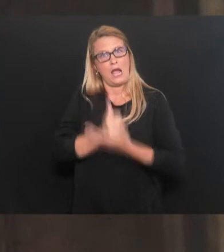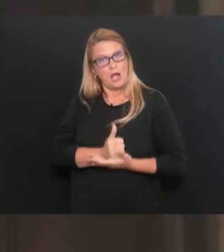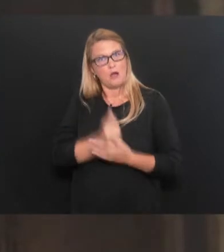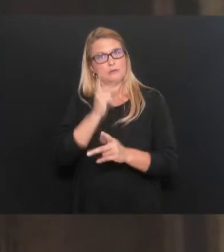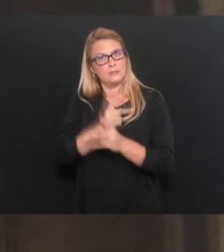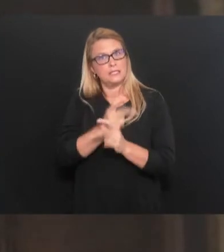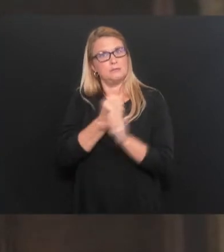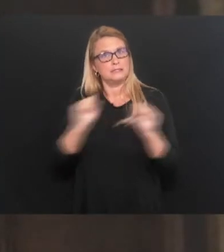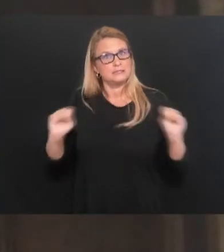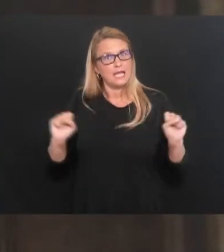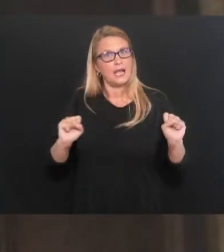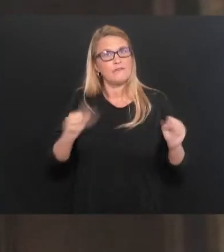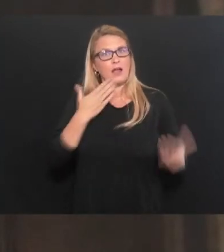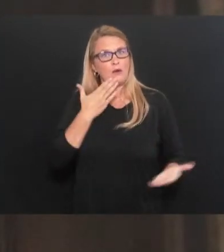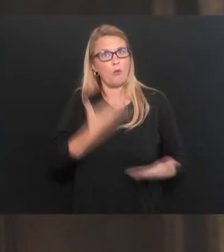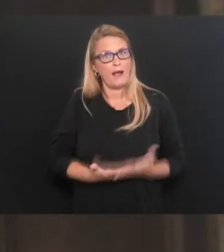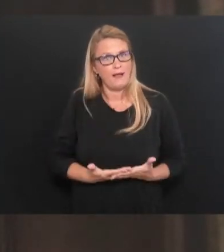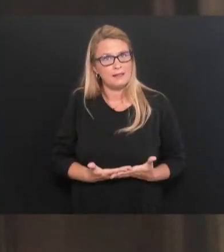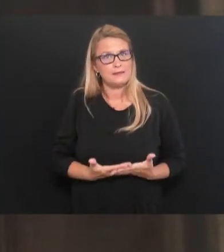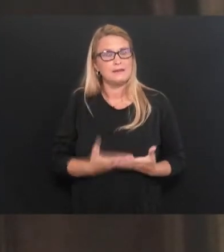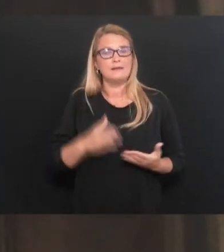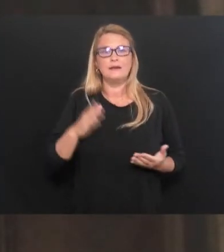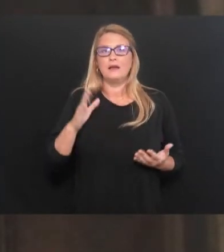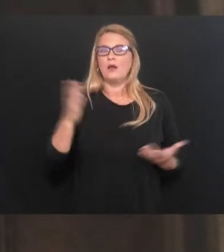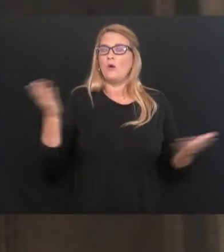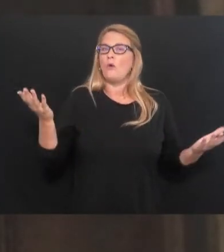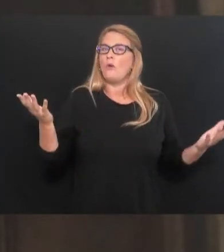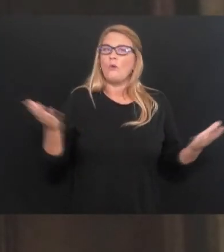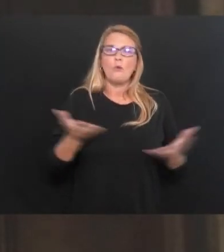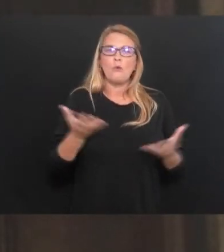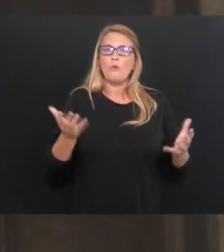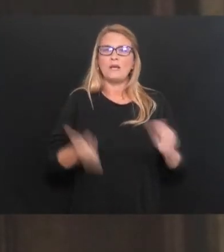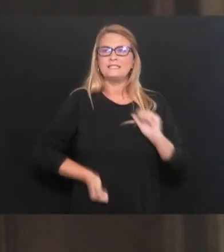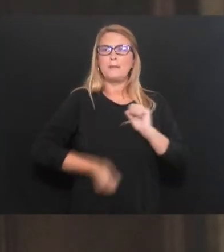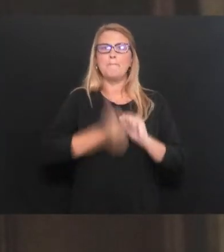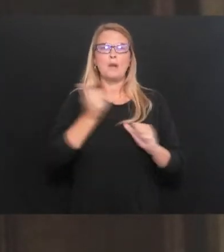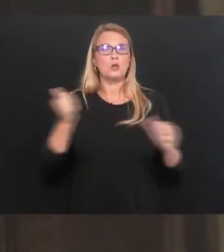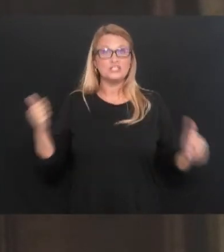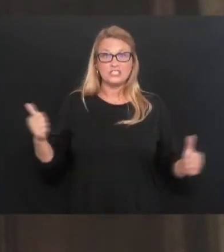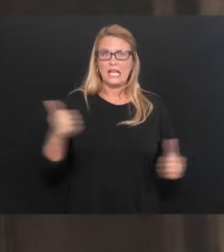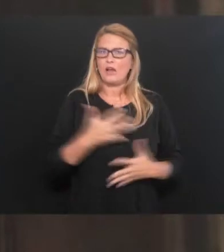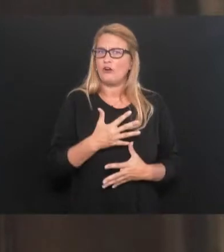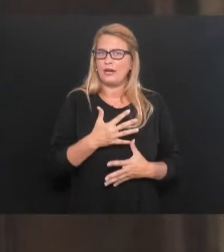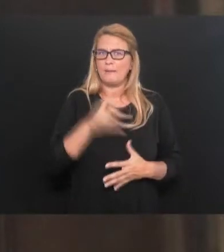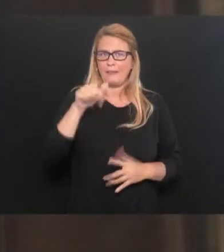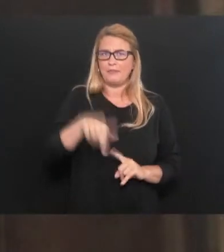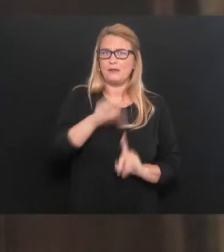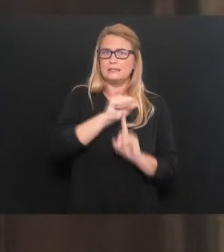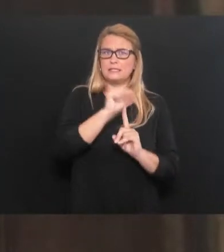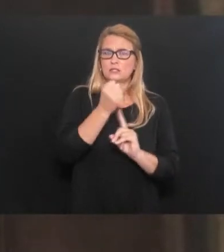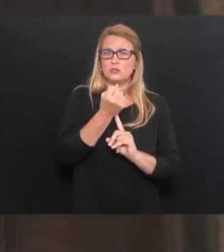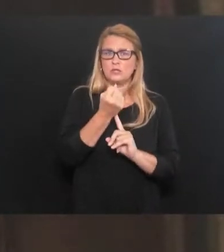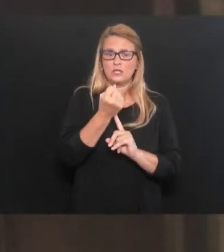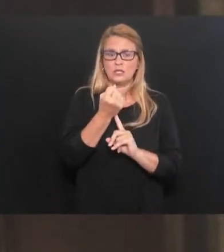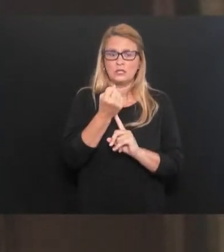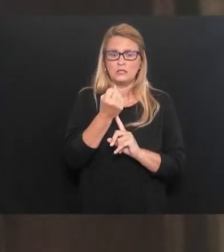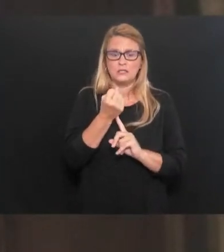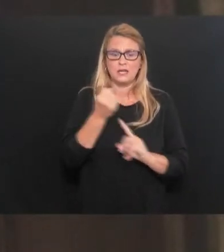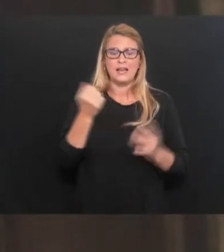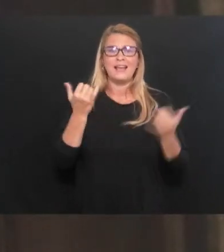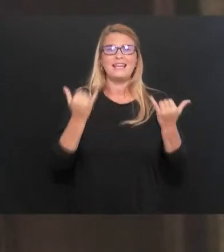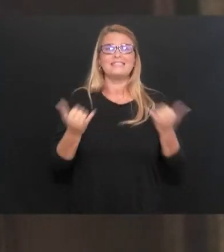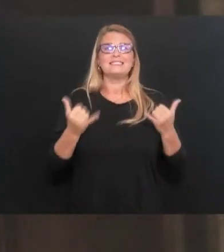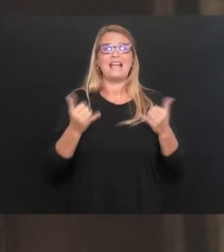well. And as the governor said, the thing that's the most scary about this is our number of cases